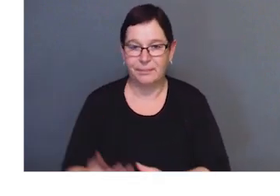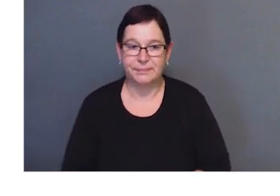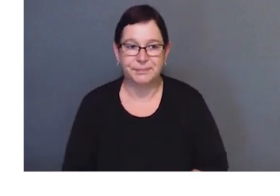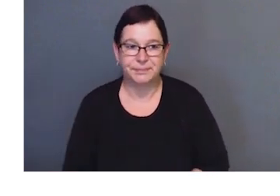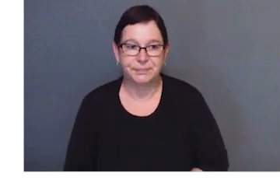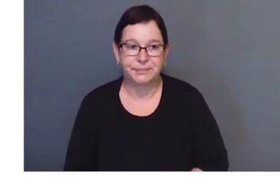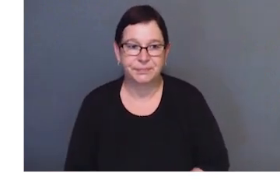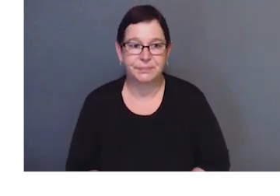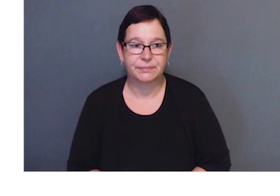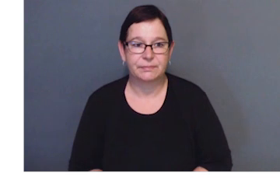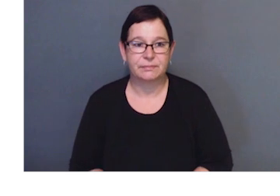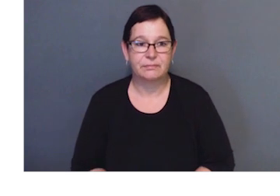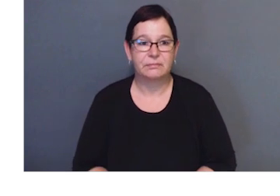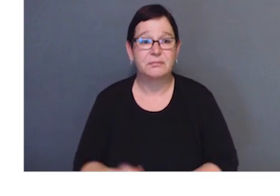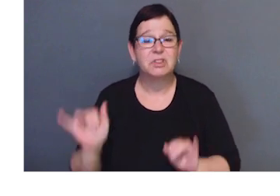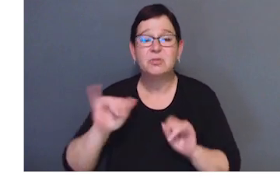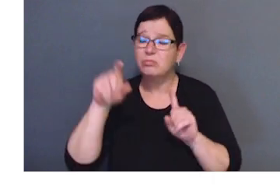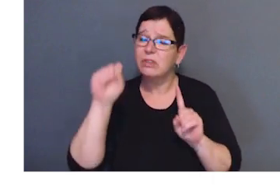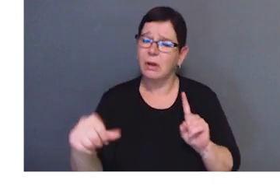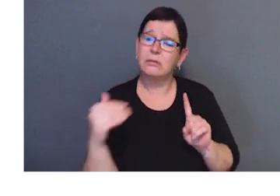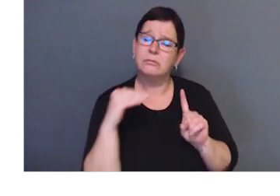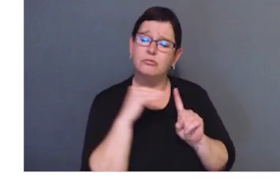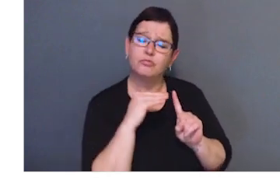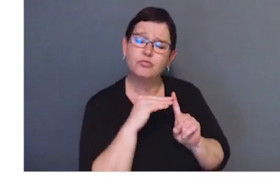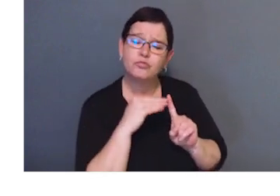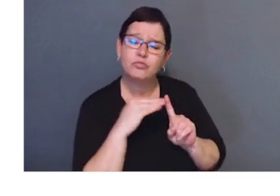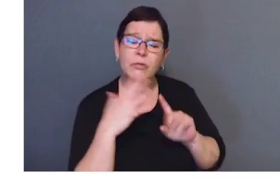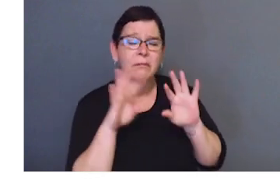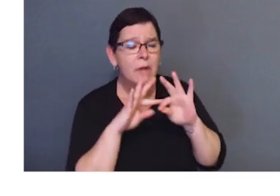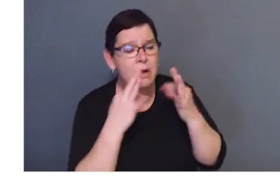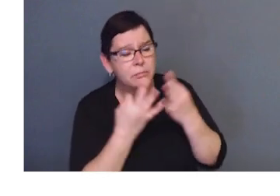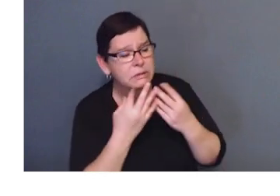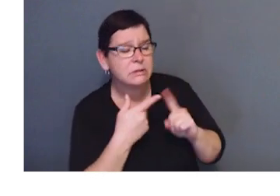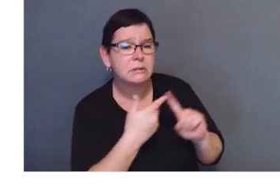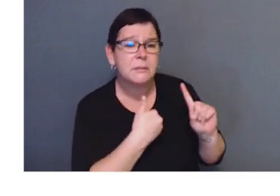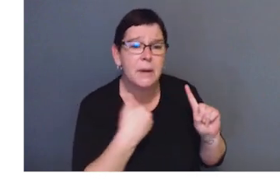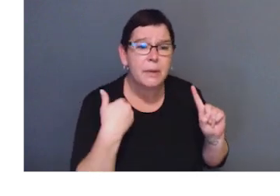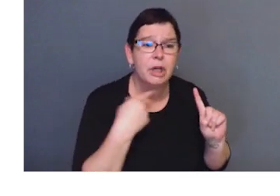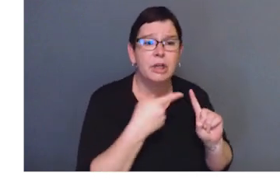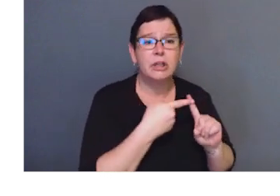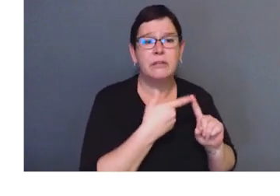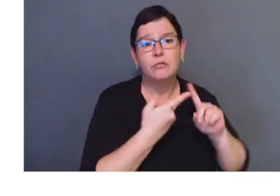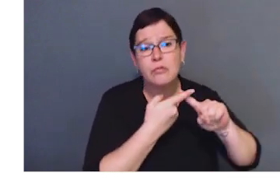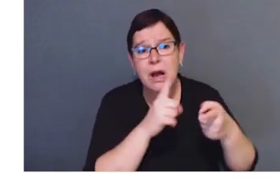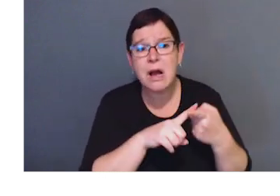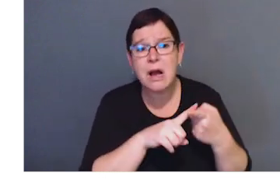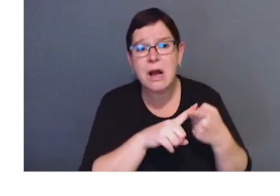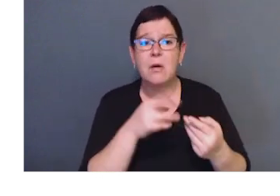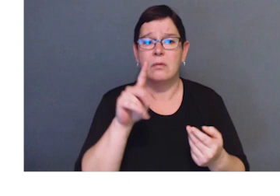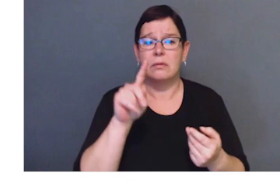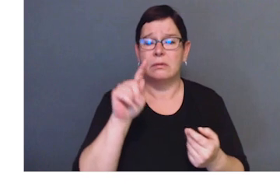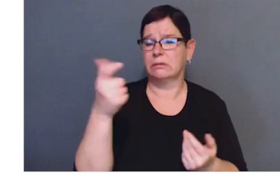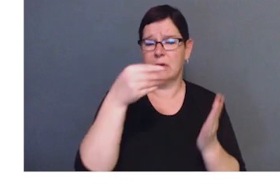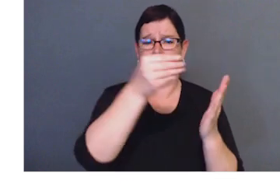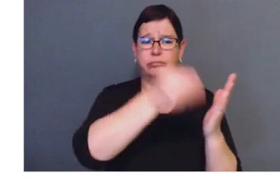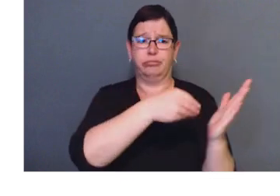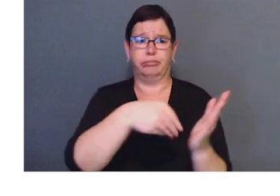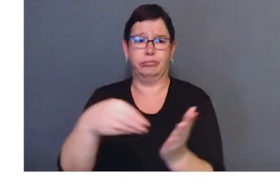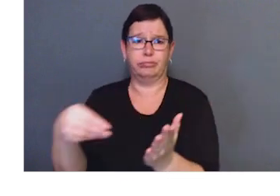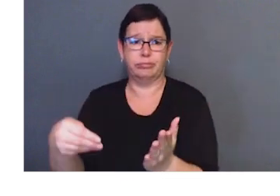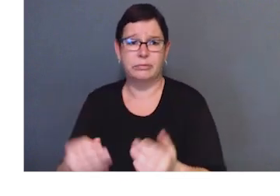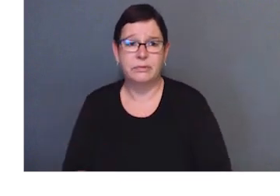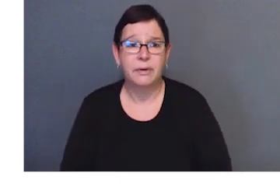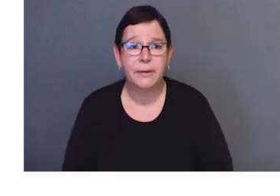You can also get help from a family member, a friend, or a tax preparer. Or you can download a tax